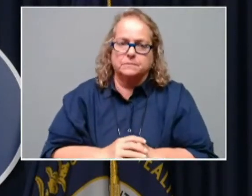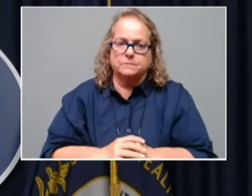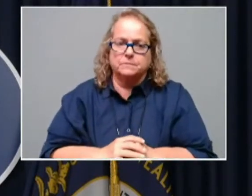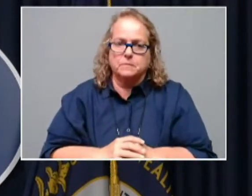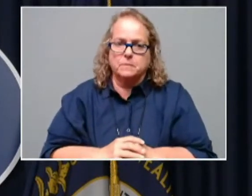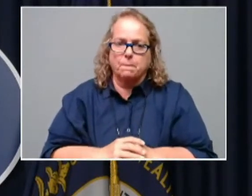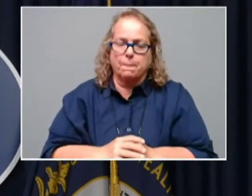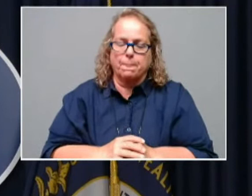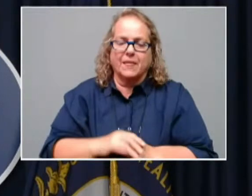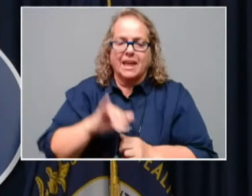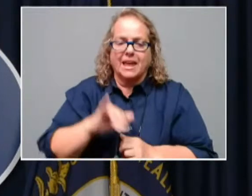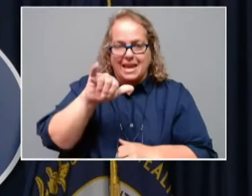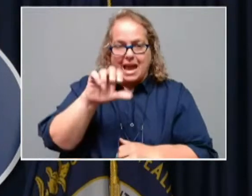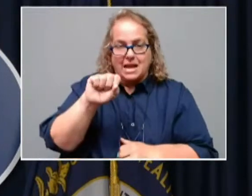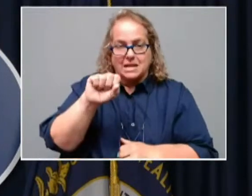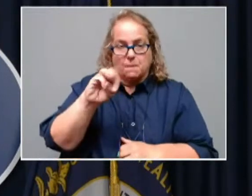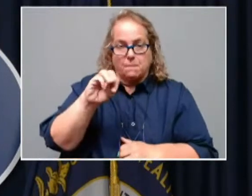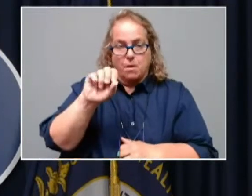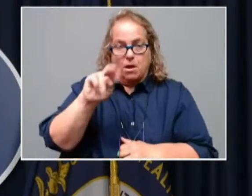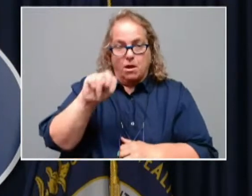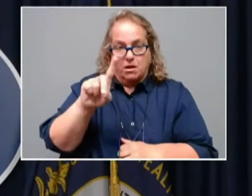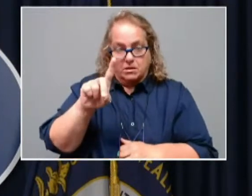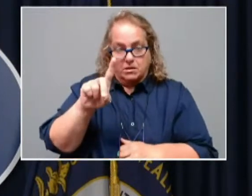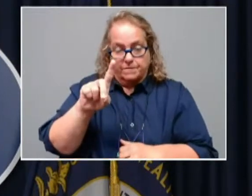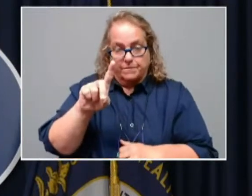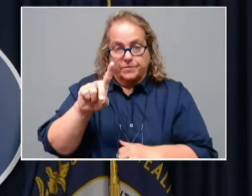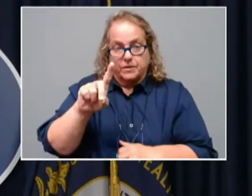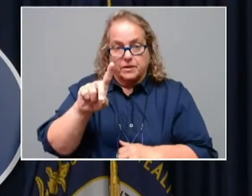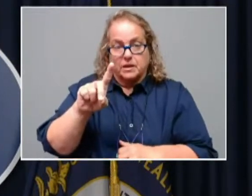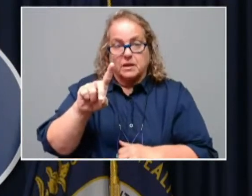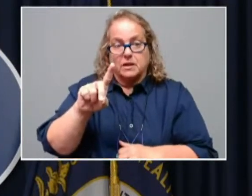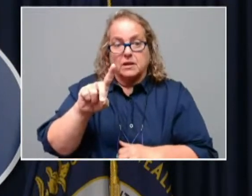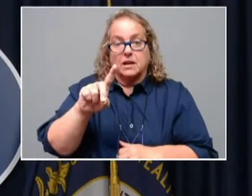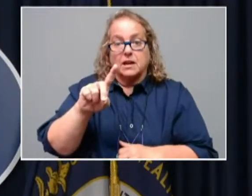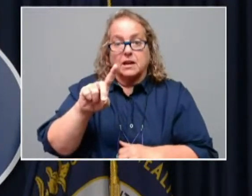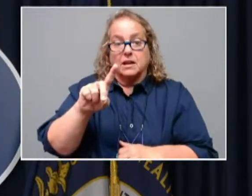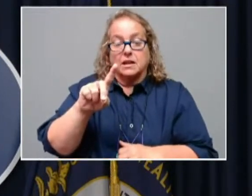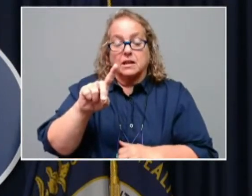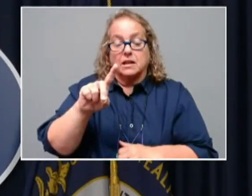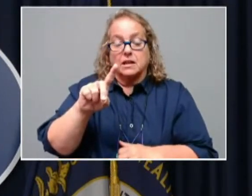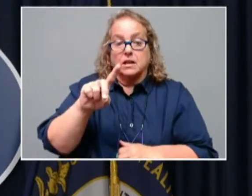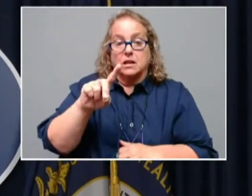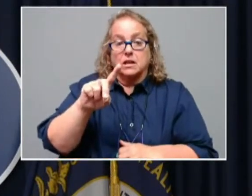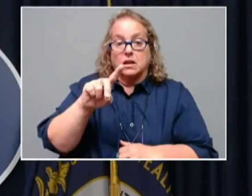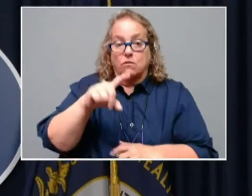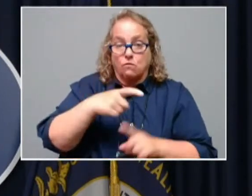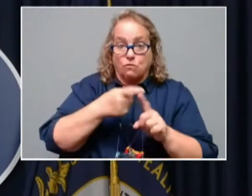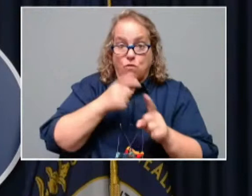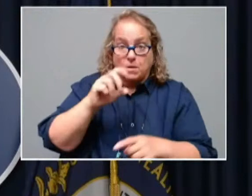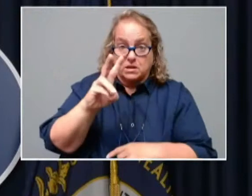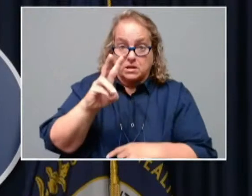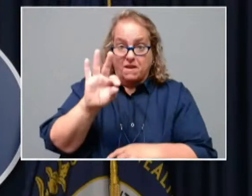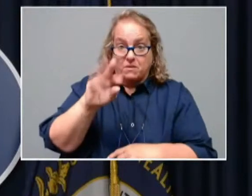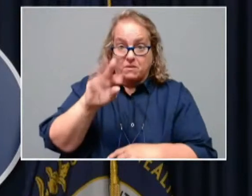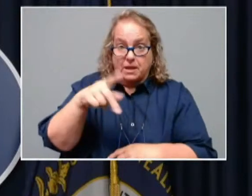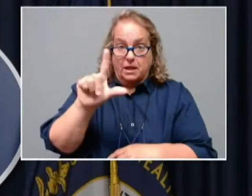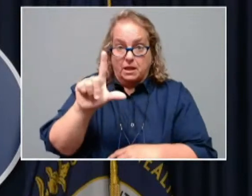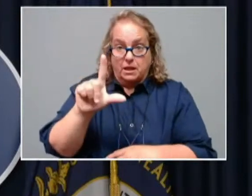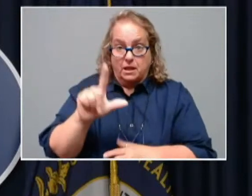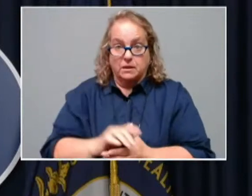Yasmin, and correct me, please, Yasmin, if I miss your last name, Juma from WFPL.